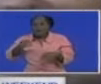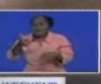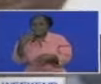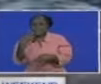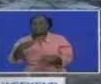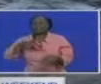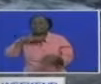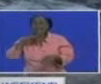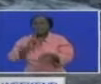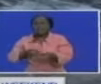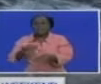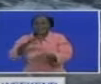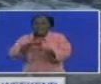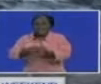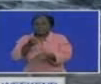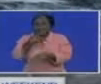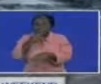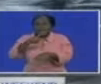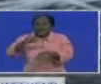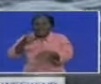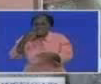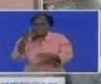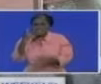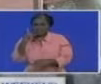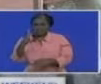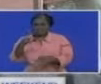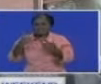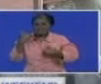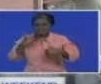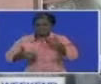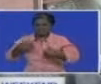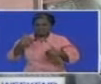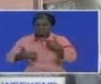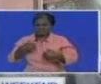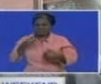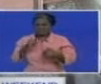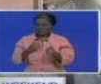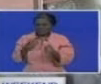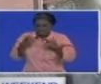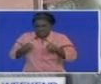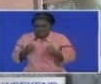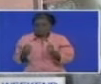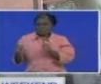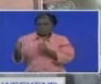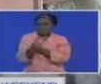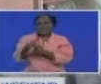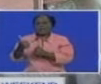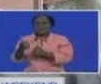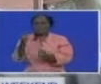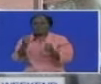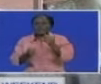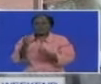while receiving treatment, and 31 others were injured. He was trying to overtake another vehicle.